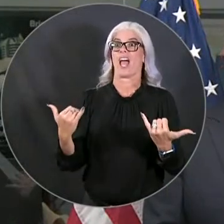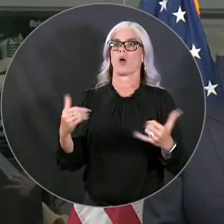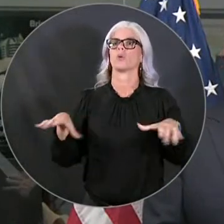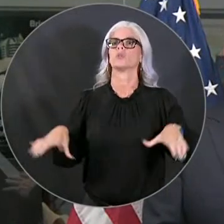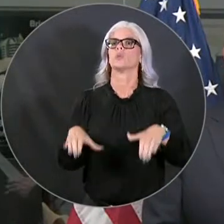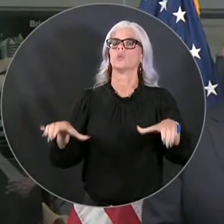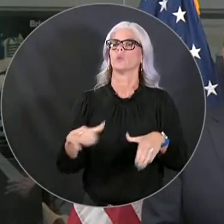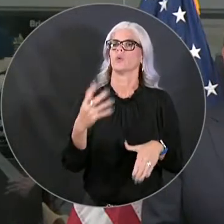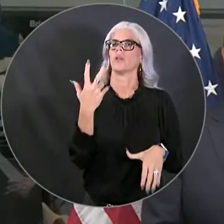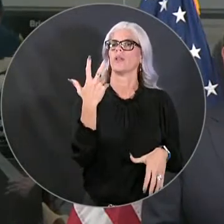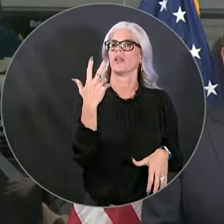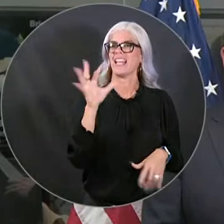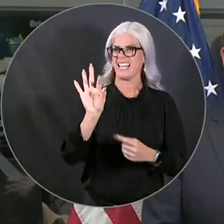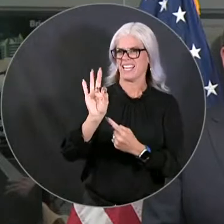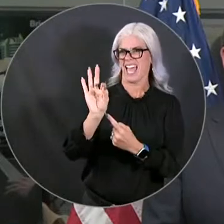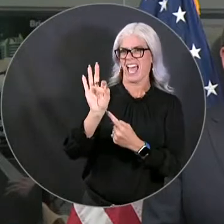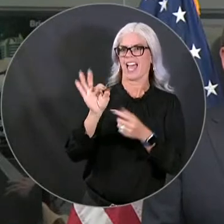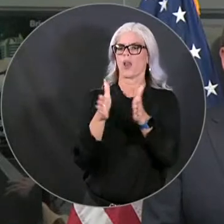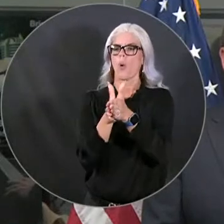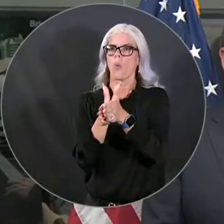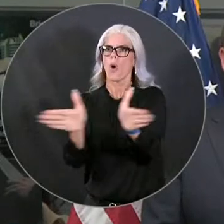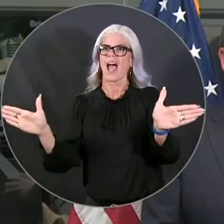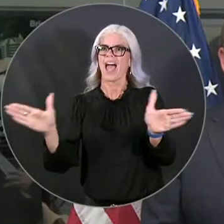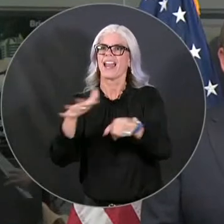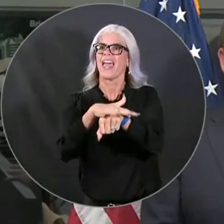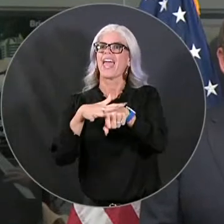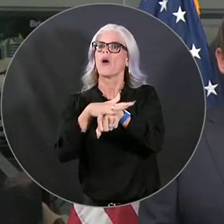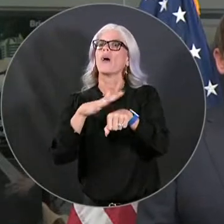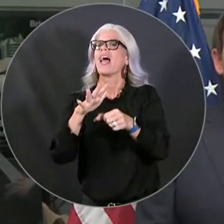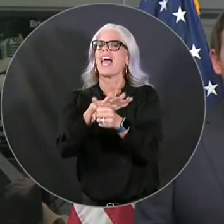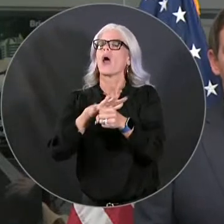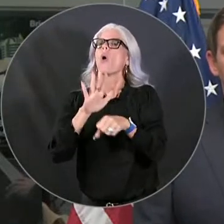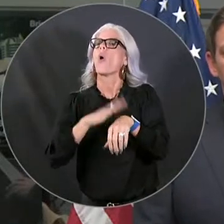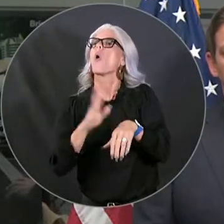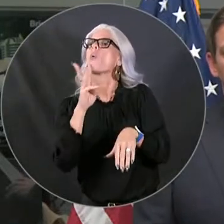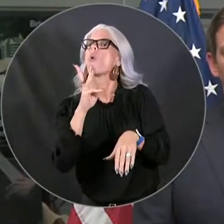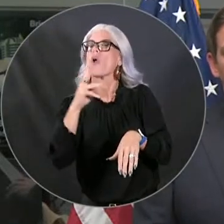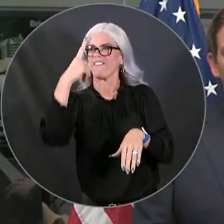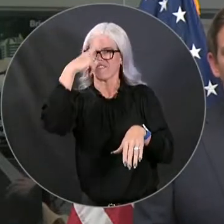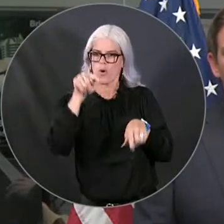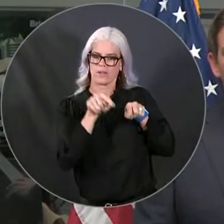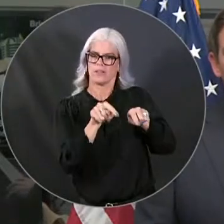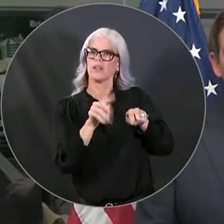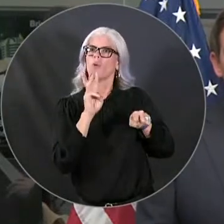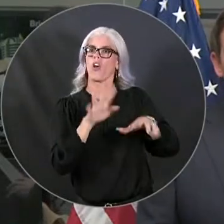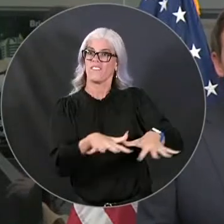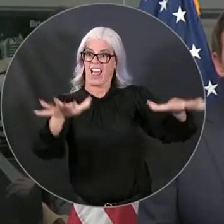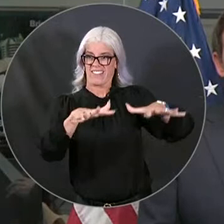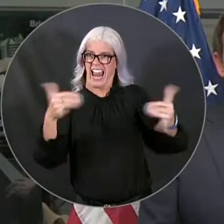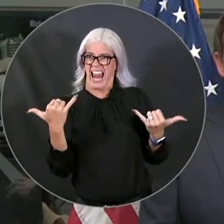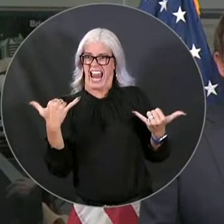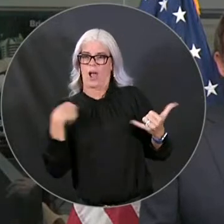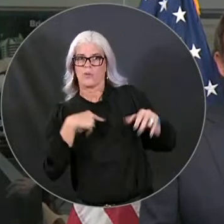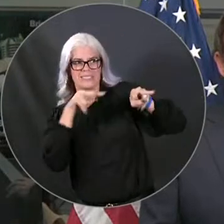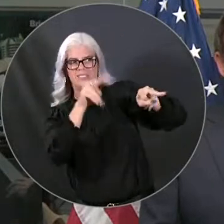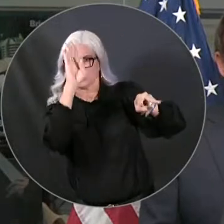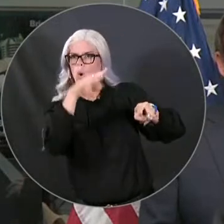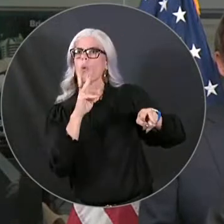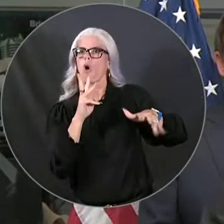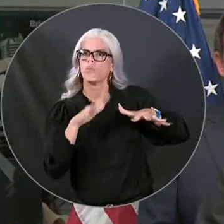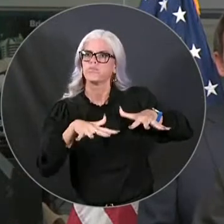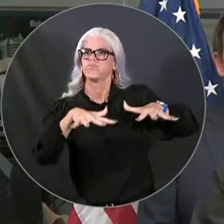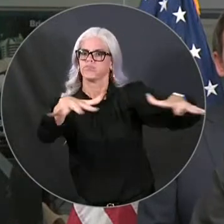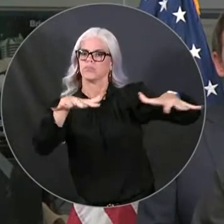responses on the water for rising water in the Central Florida area. That is happening right now as we speak. At this time, the division has received more